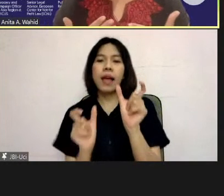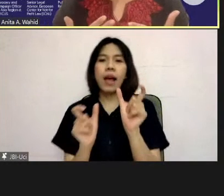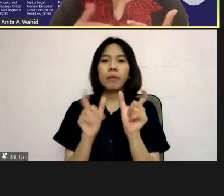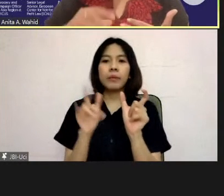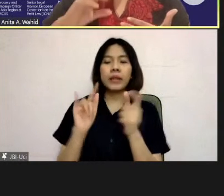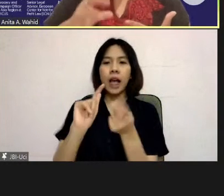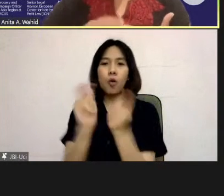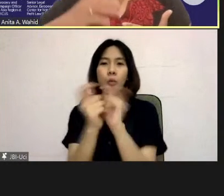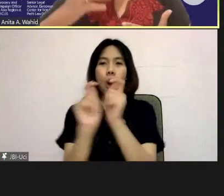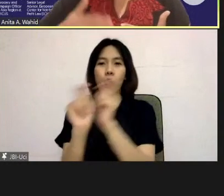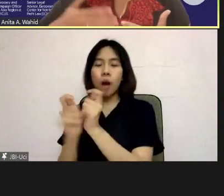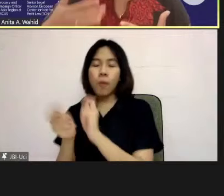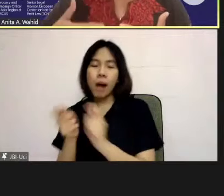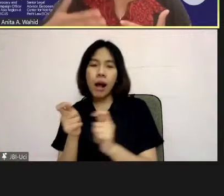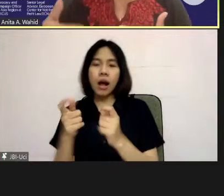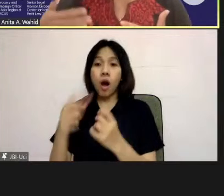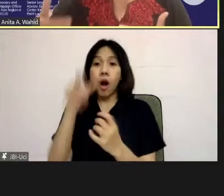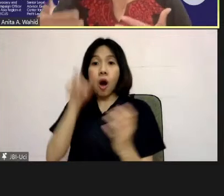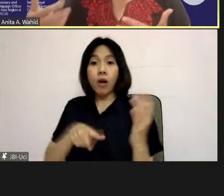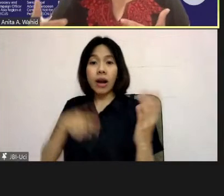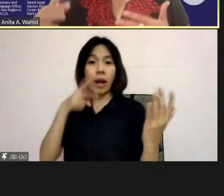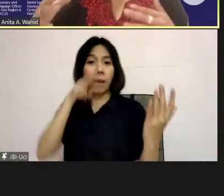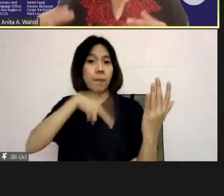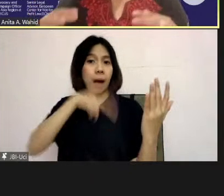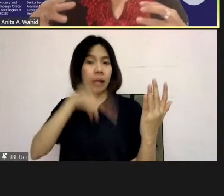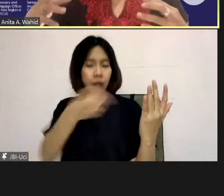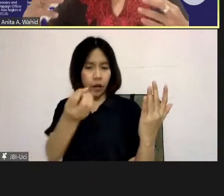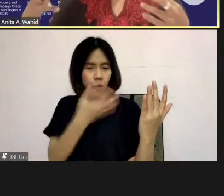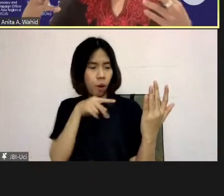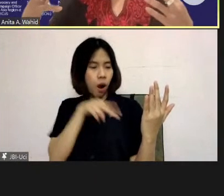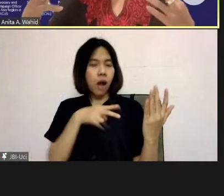manipulated emotions of the receiver